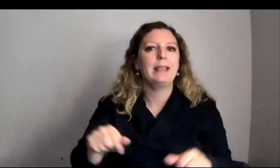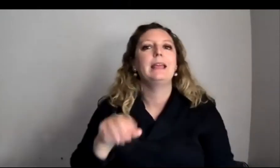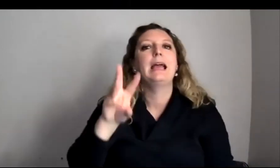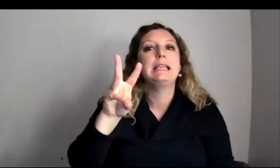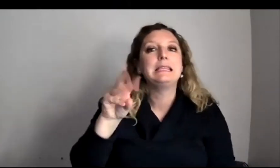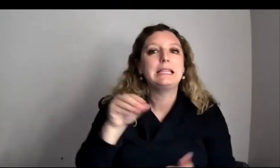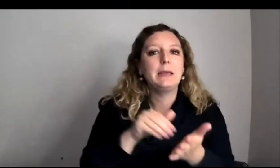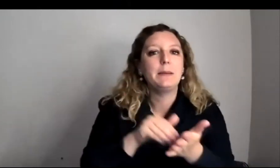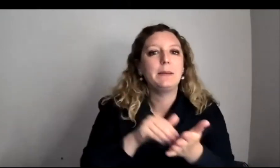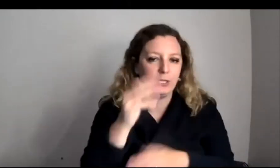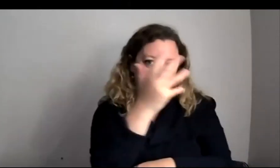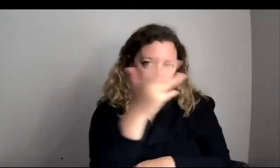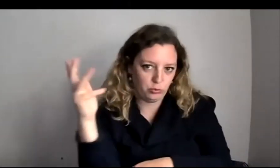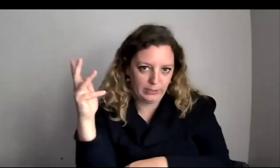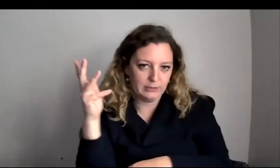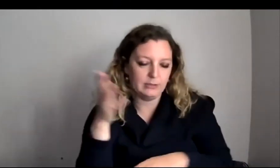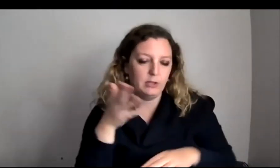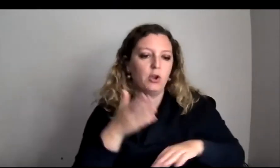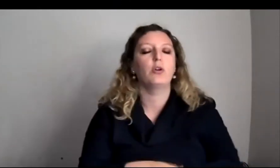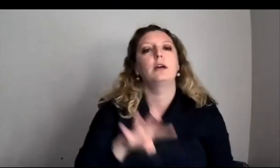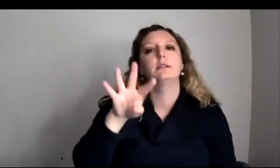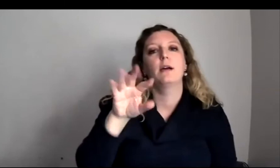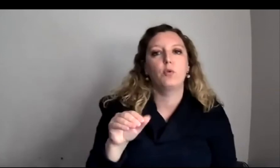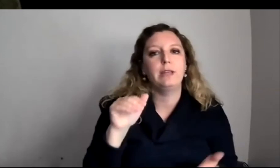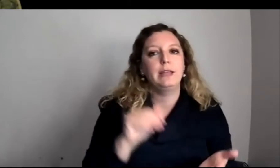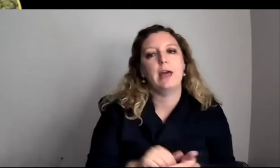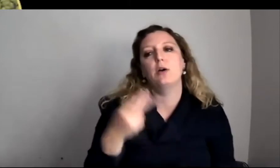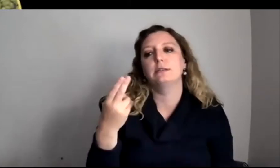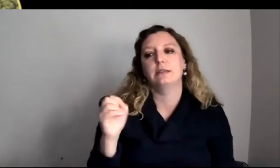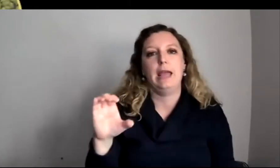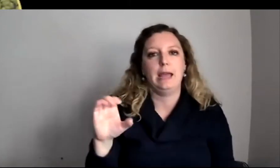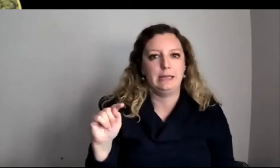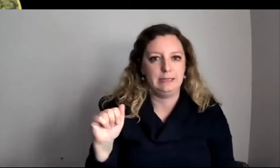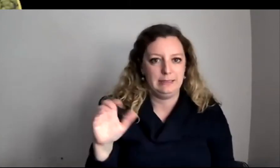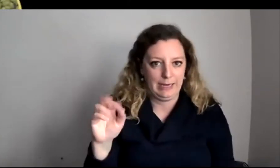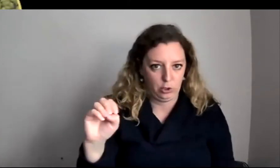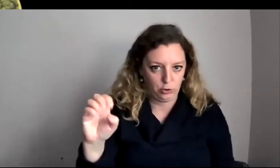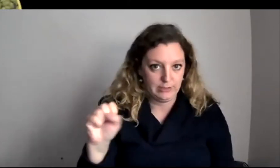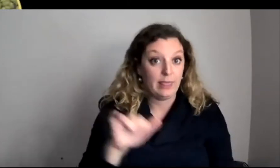million trees across 40,000 hectares in that year alone. And